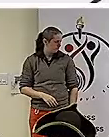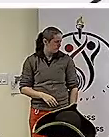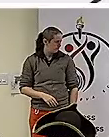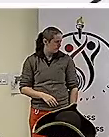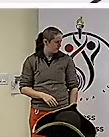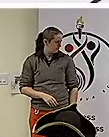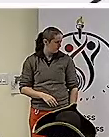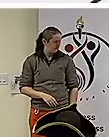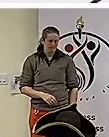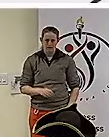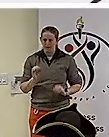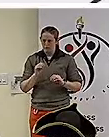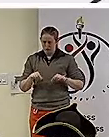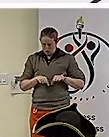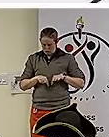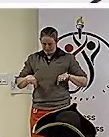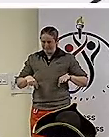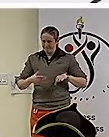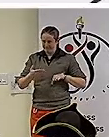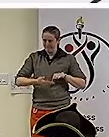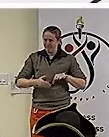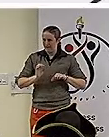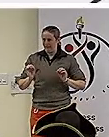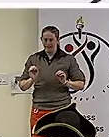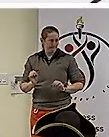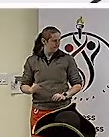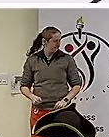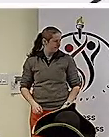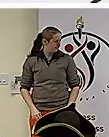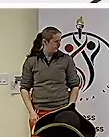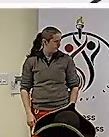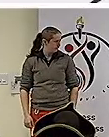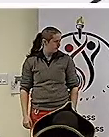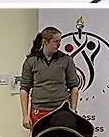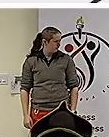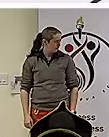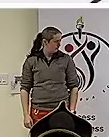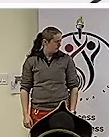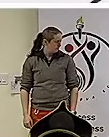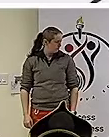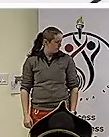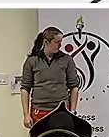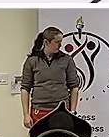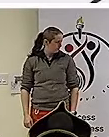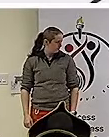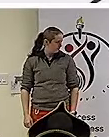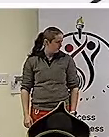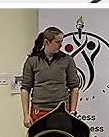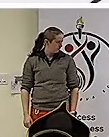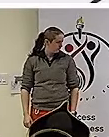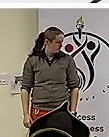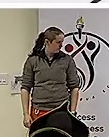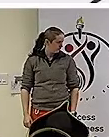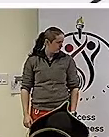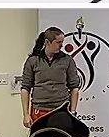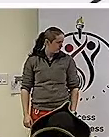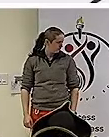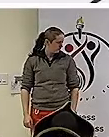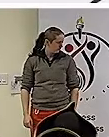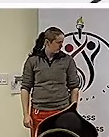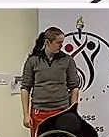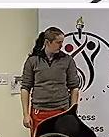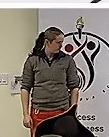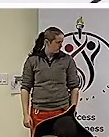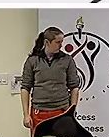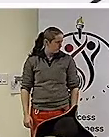There's usually a lip here, right? I don't know if it's, Here, let me see. Okay, there it goes. I think that, I'll just take this. okay. And then you don't have to That- worry about